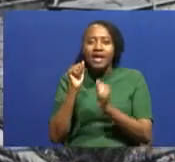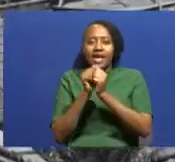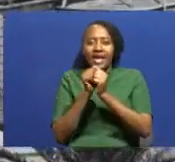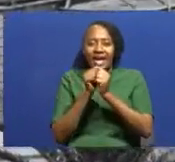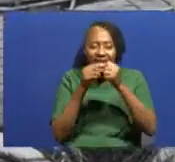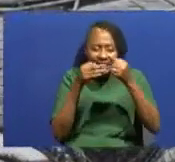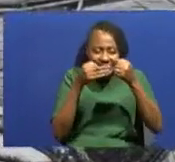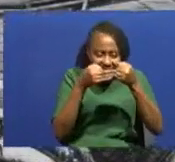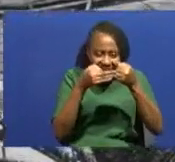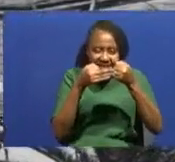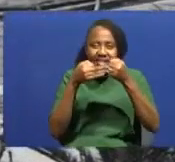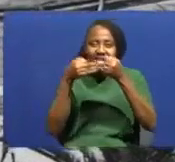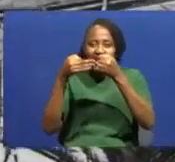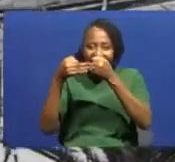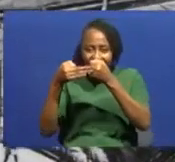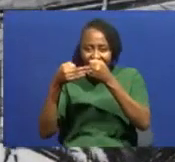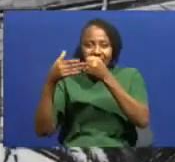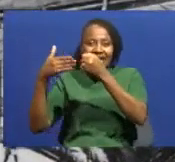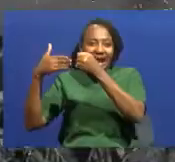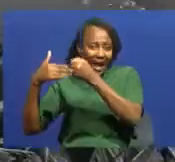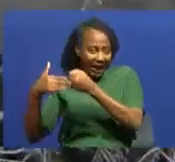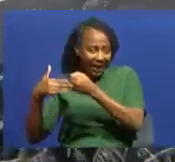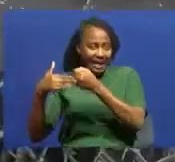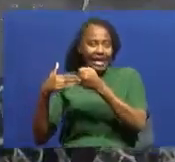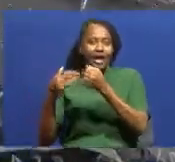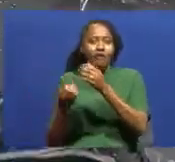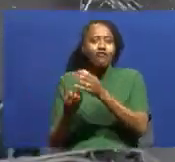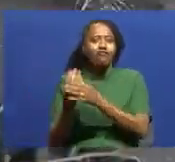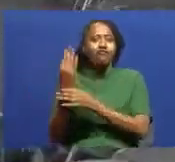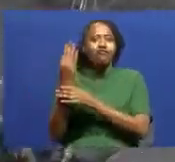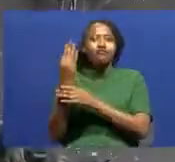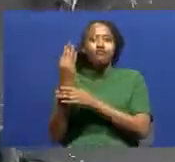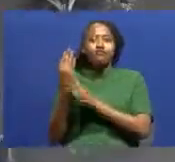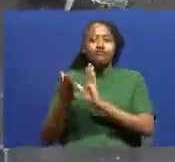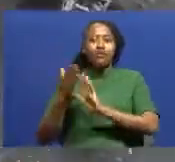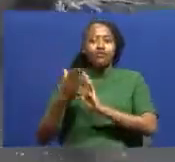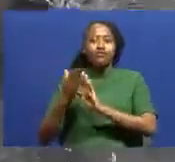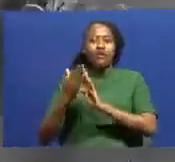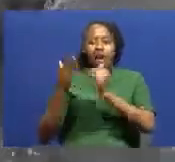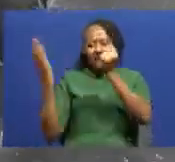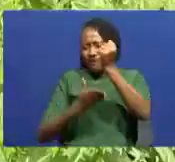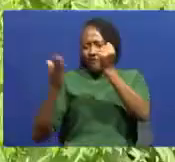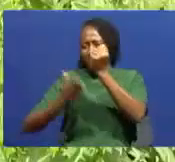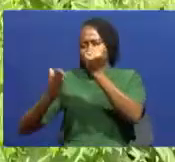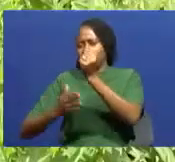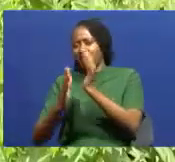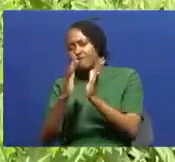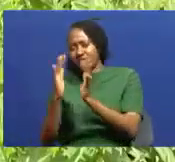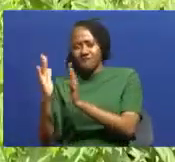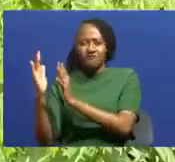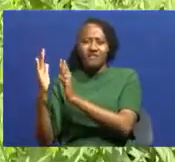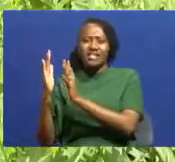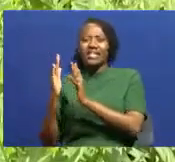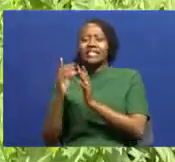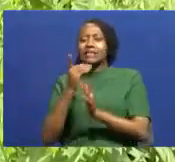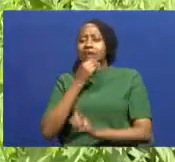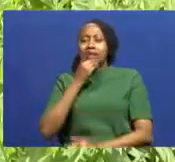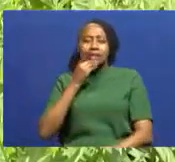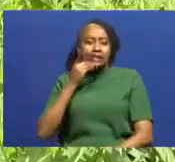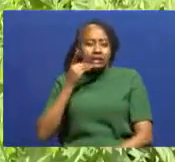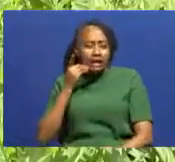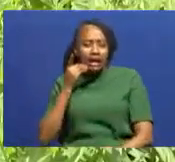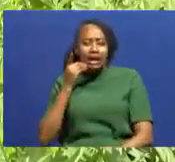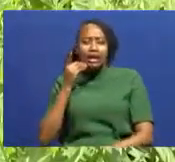1899, Nairobi town grew rapidly. Forests were cleared, wetlands drained, and the river's natural